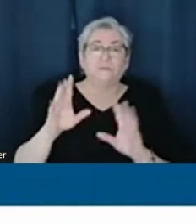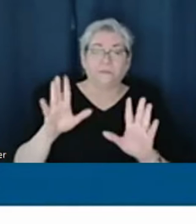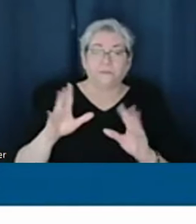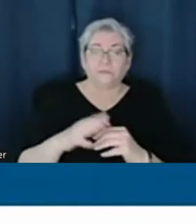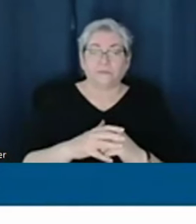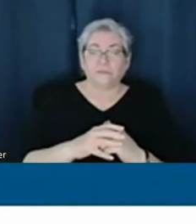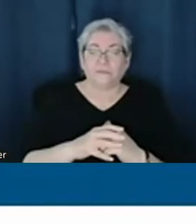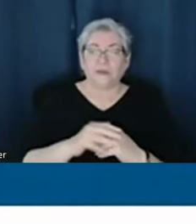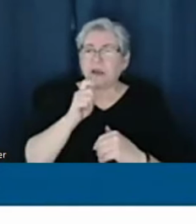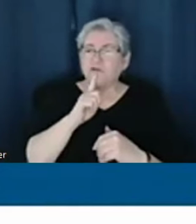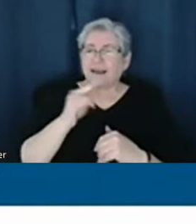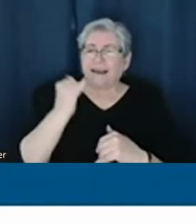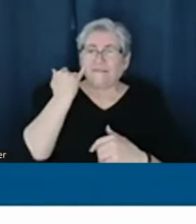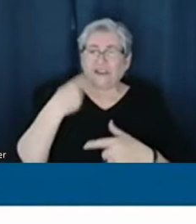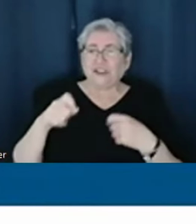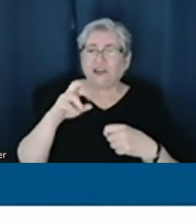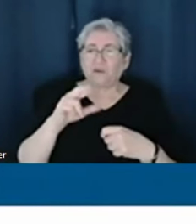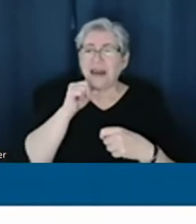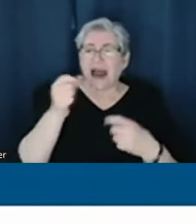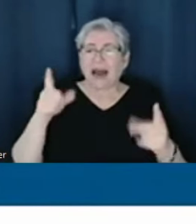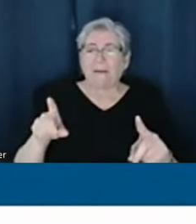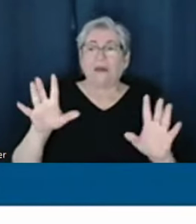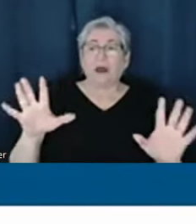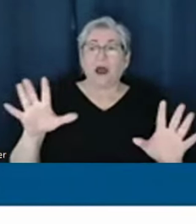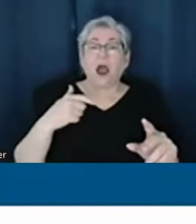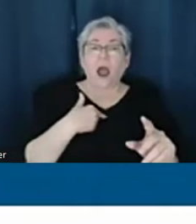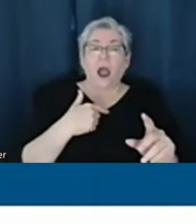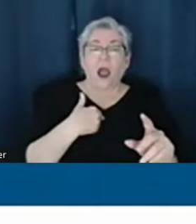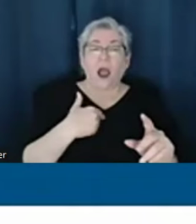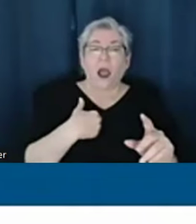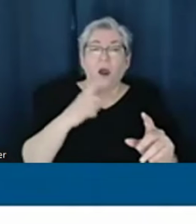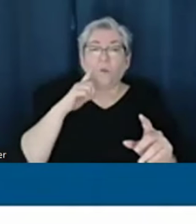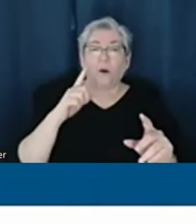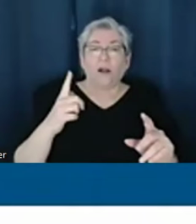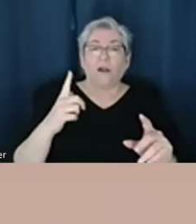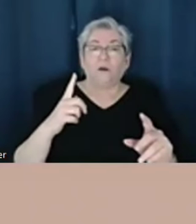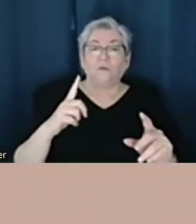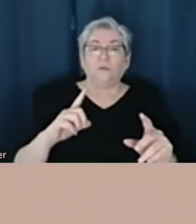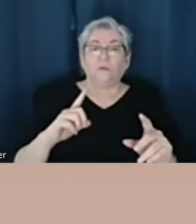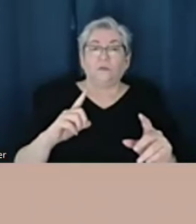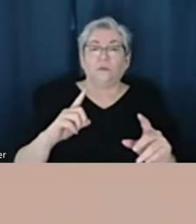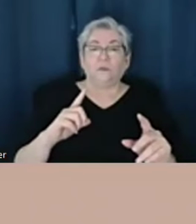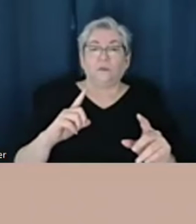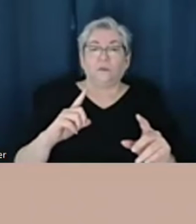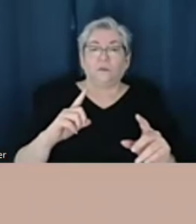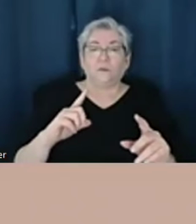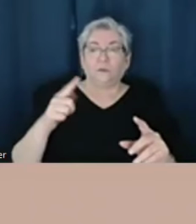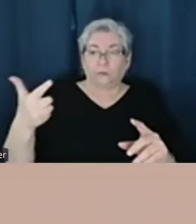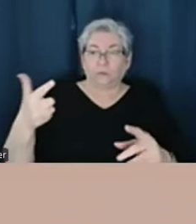changed it over or not. So I am going to turn it over to Josie,